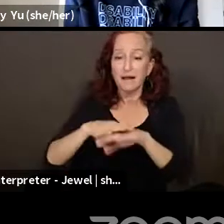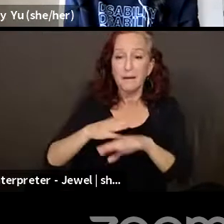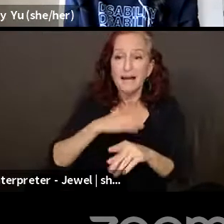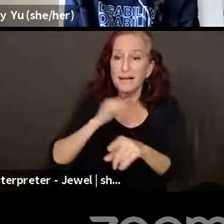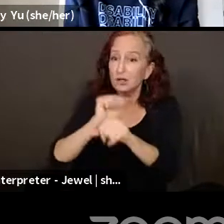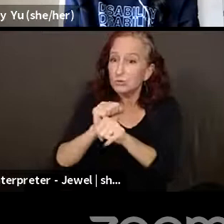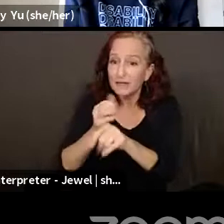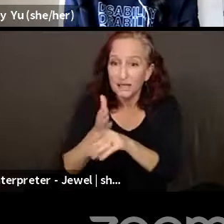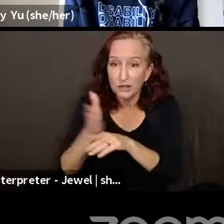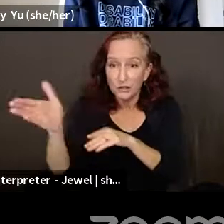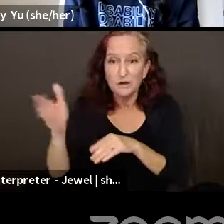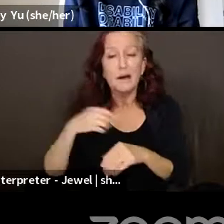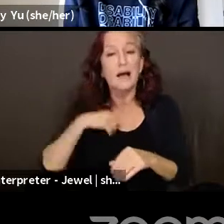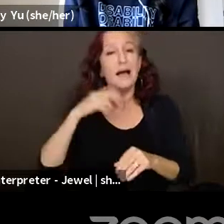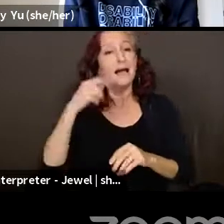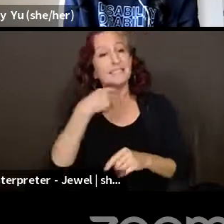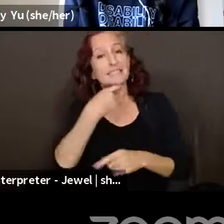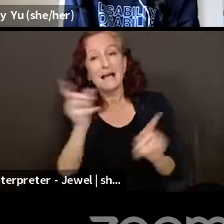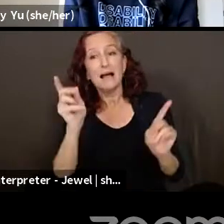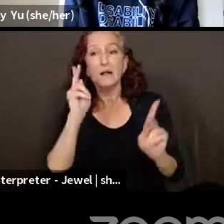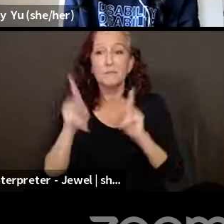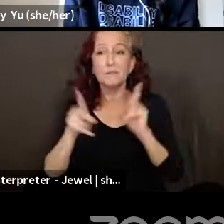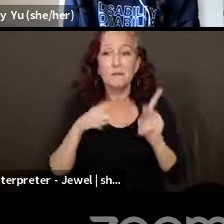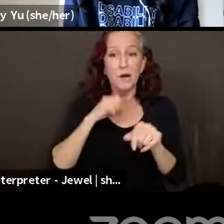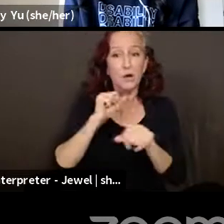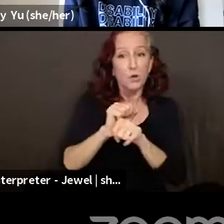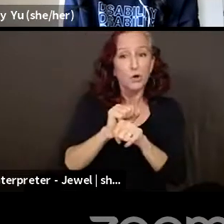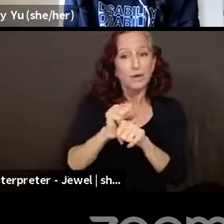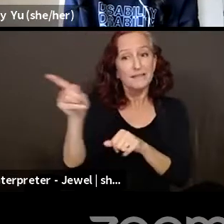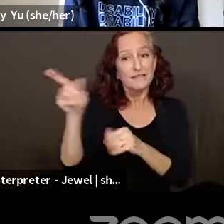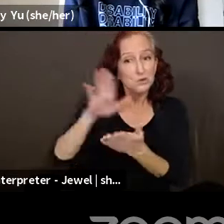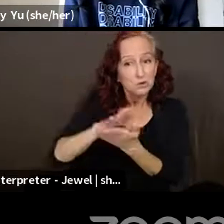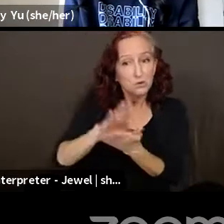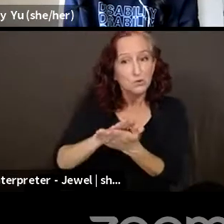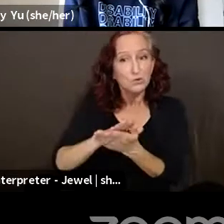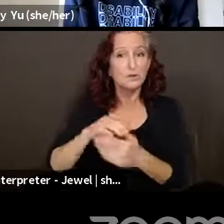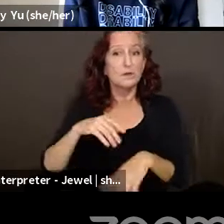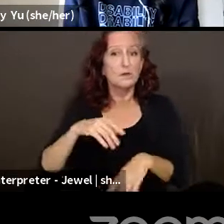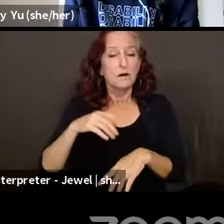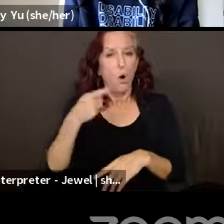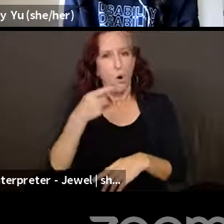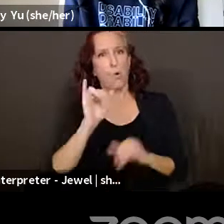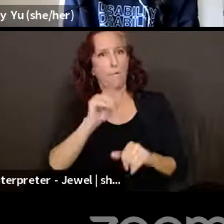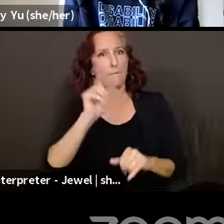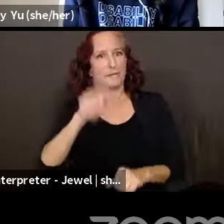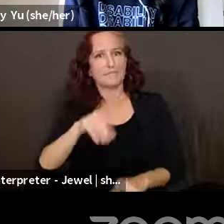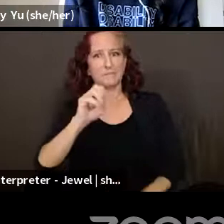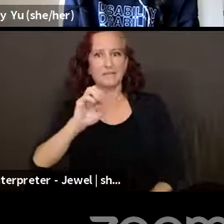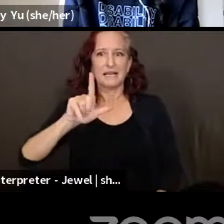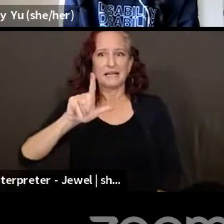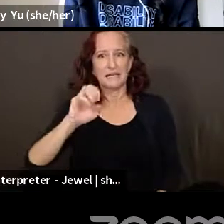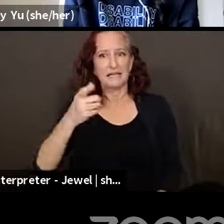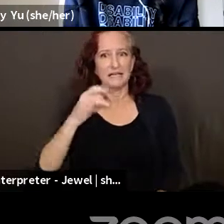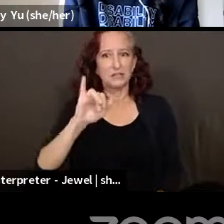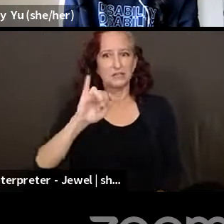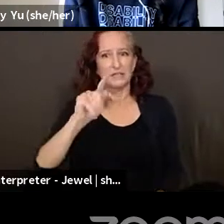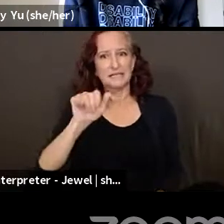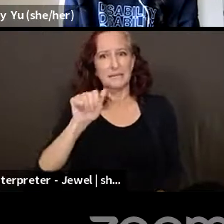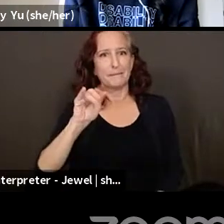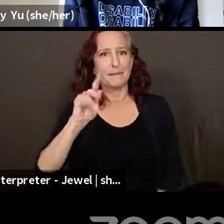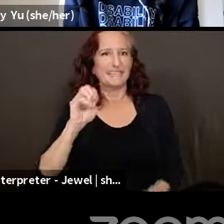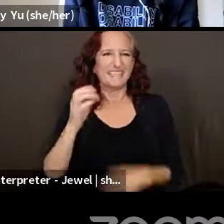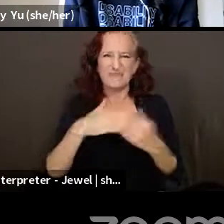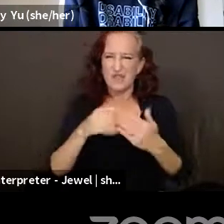teaching at the Rotman School of Management, people were like, oh, she must be legitimate, as opposed to everything else that I was doing to exhibit my excellence.